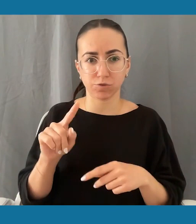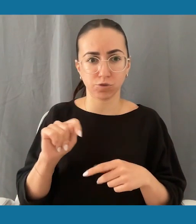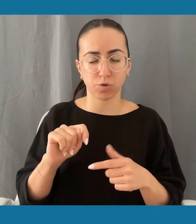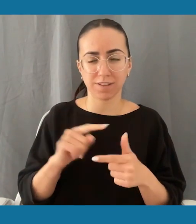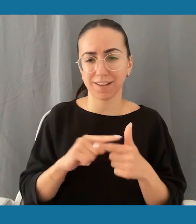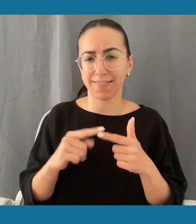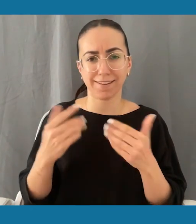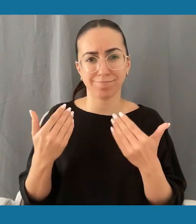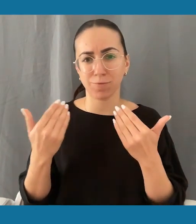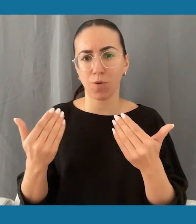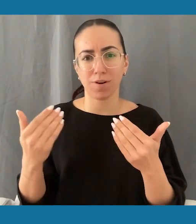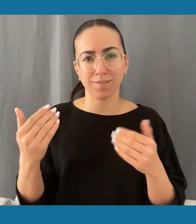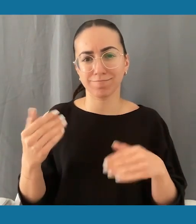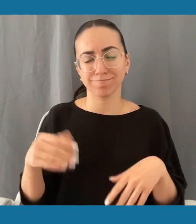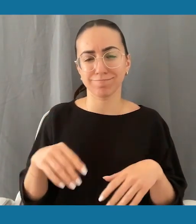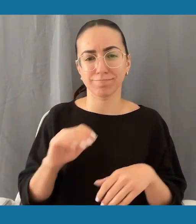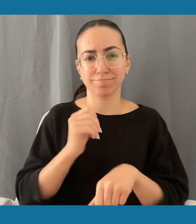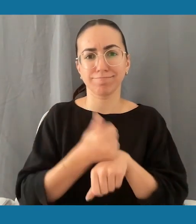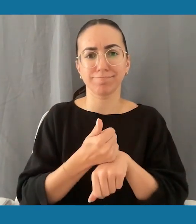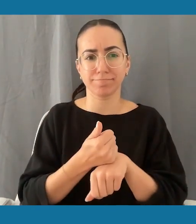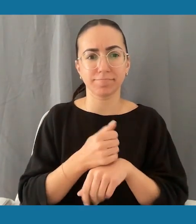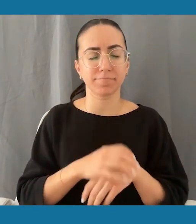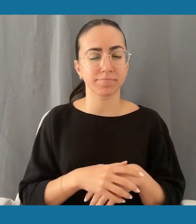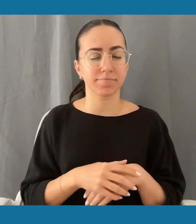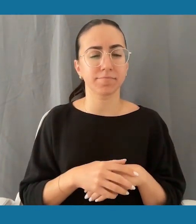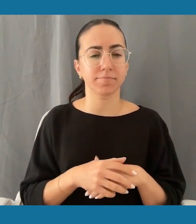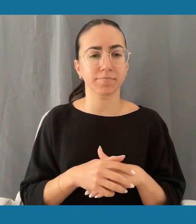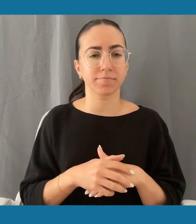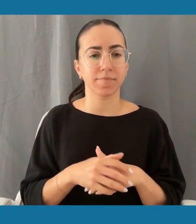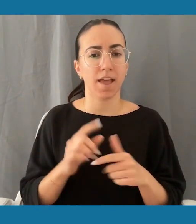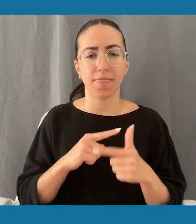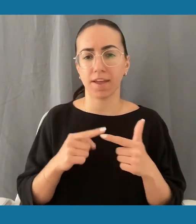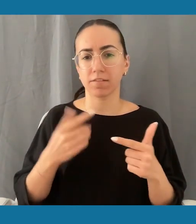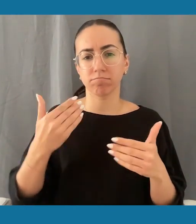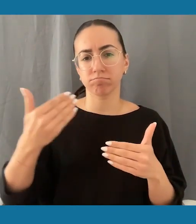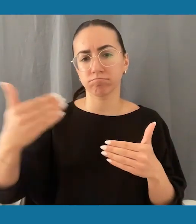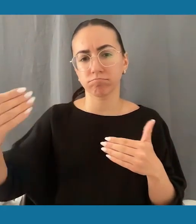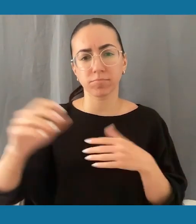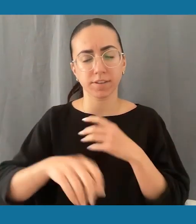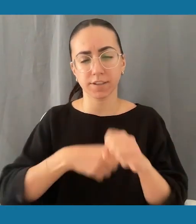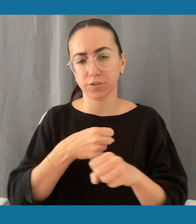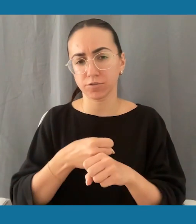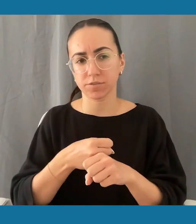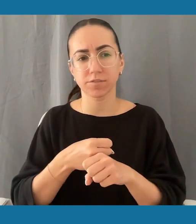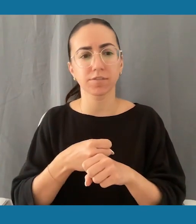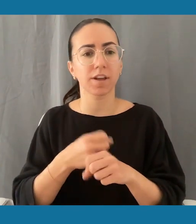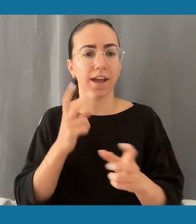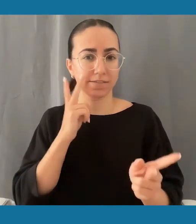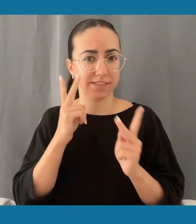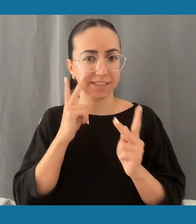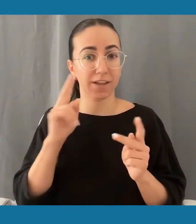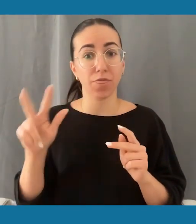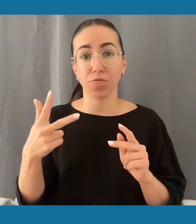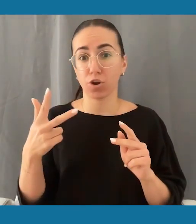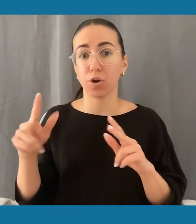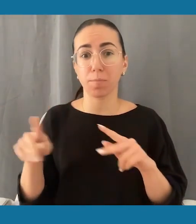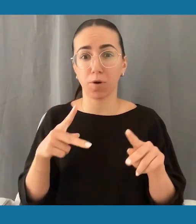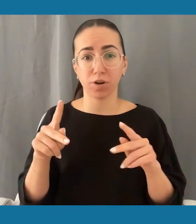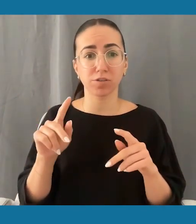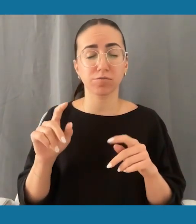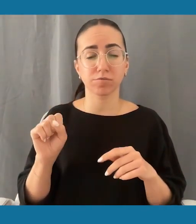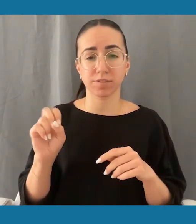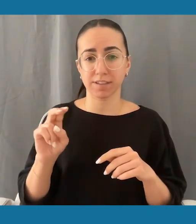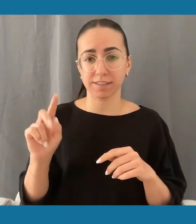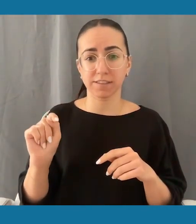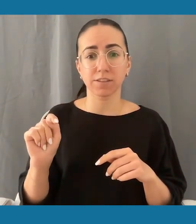payback provision in a third-party trust. And believe it or not, over the years, I have seen third-party trusts that were drafted